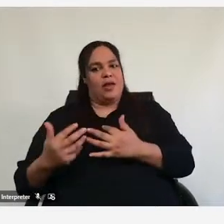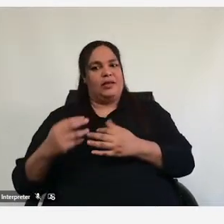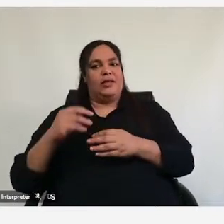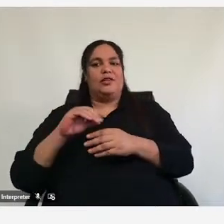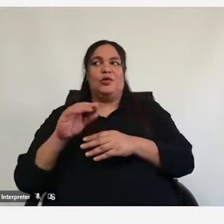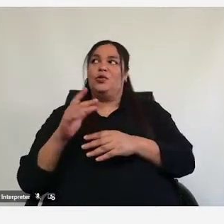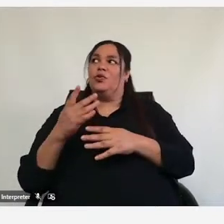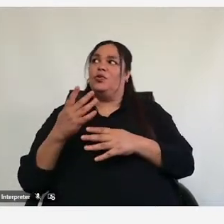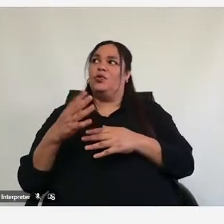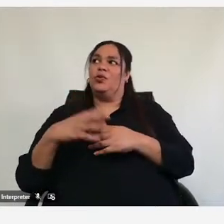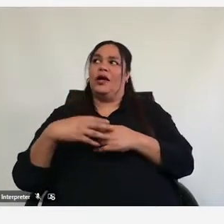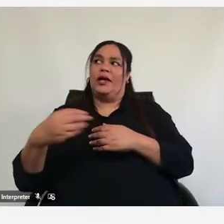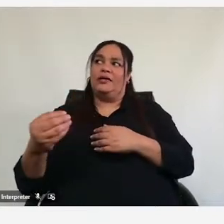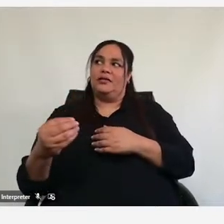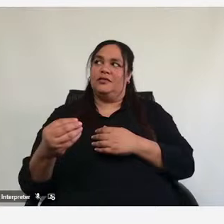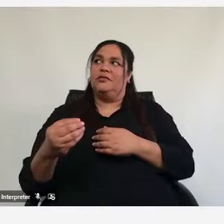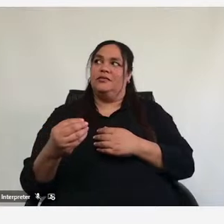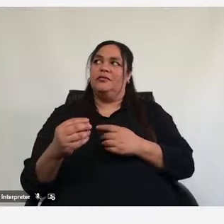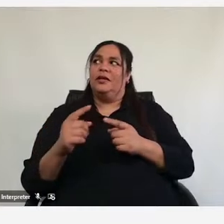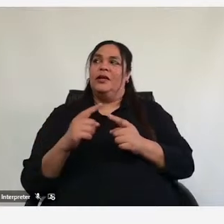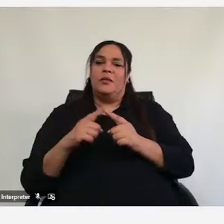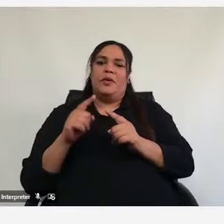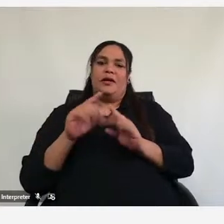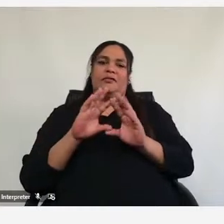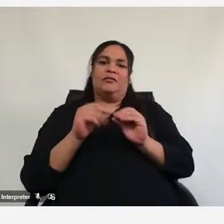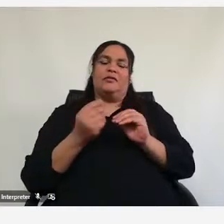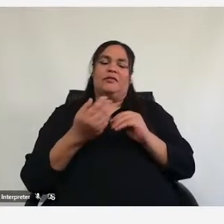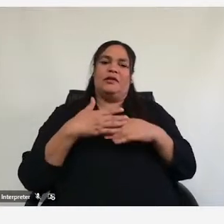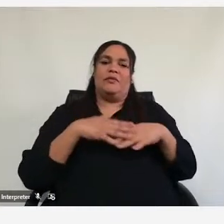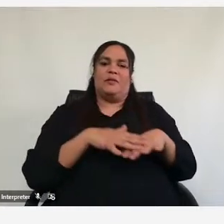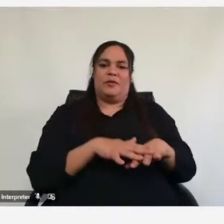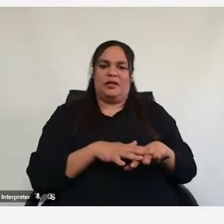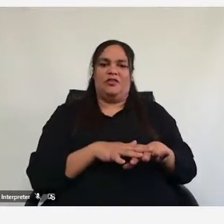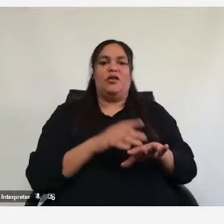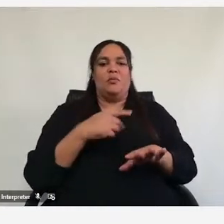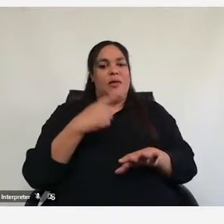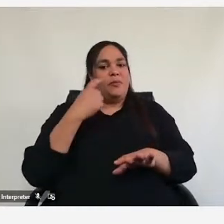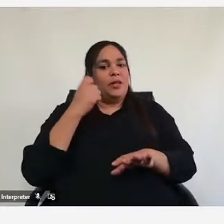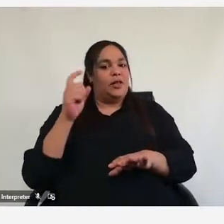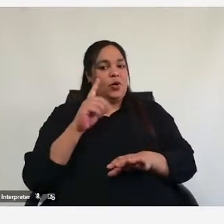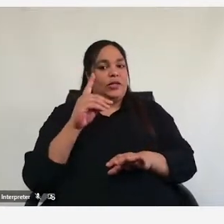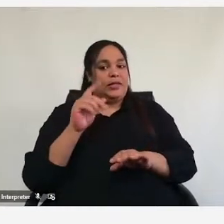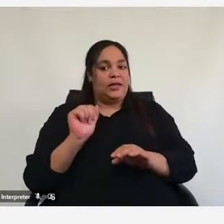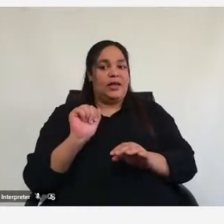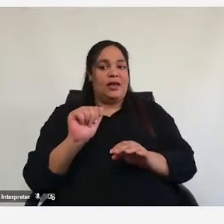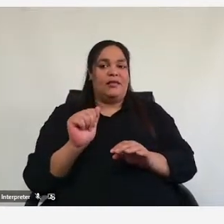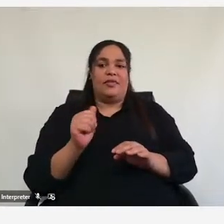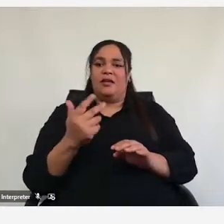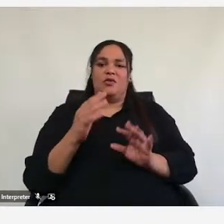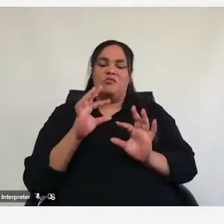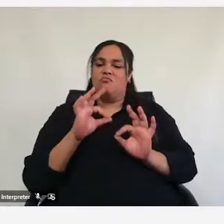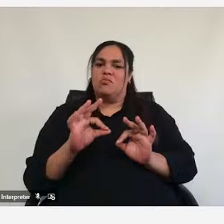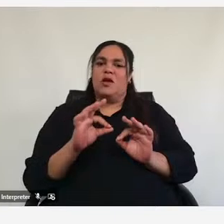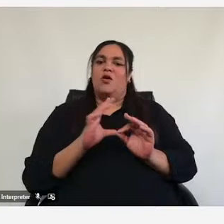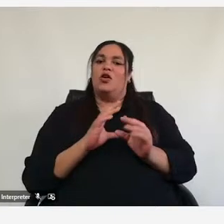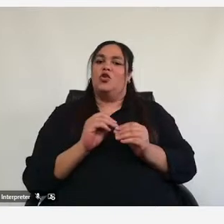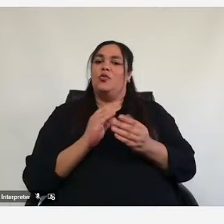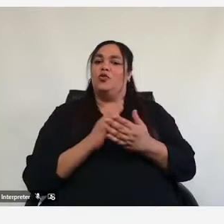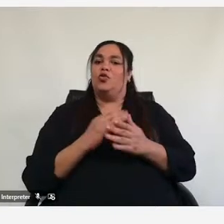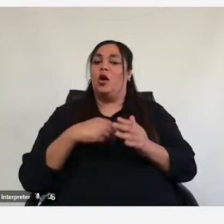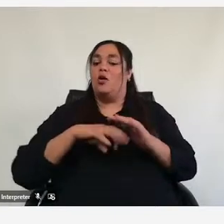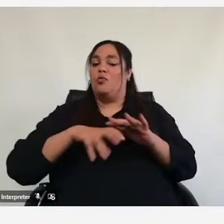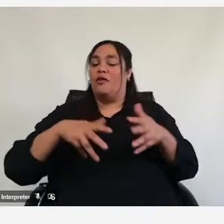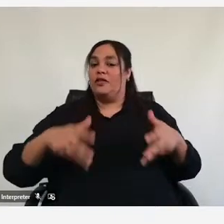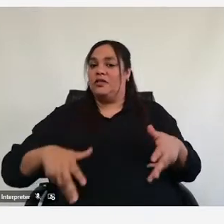exercise control over its implementation, I believe that the DA has fallen short in ensuring that our